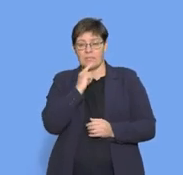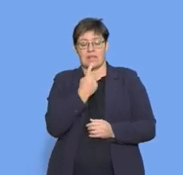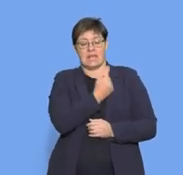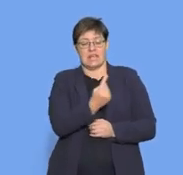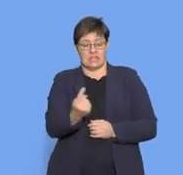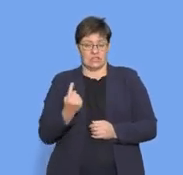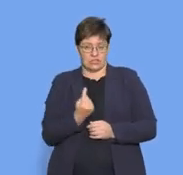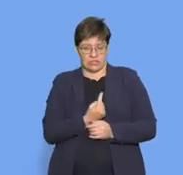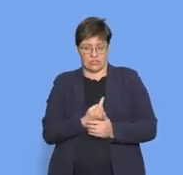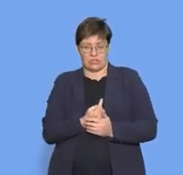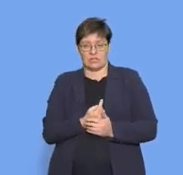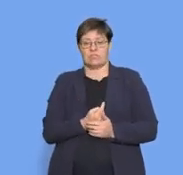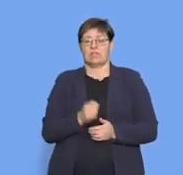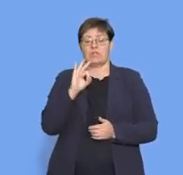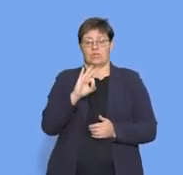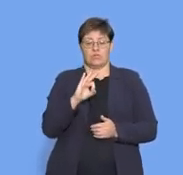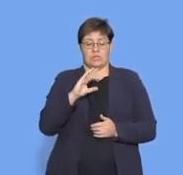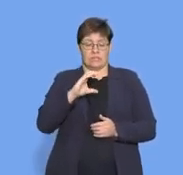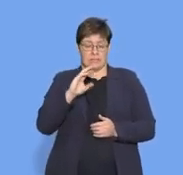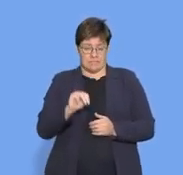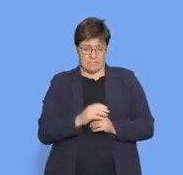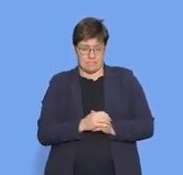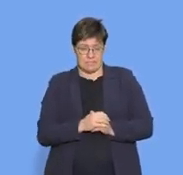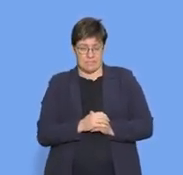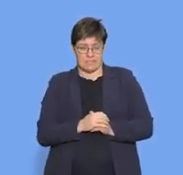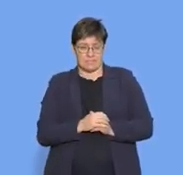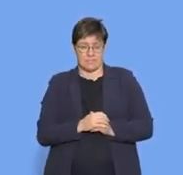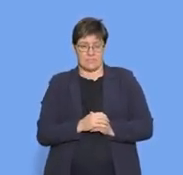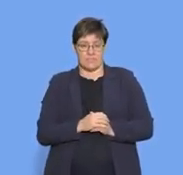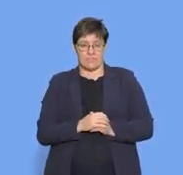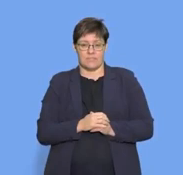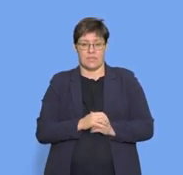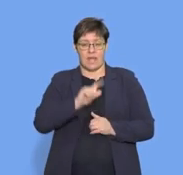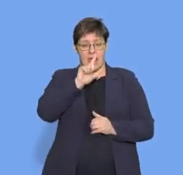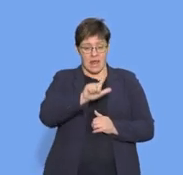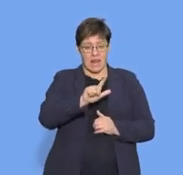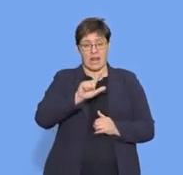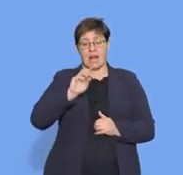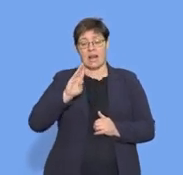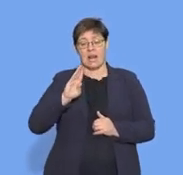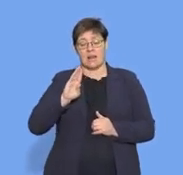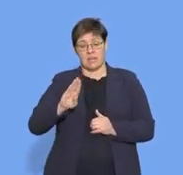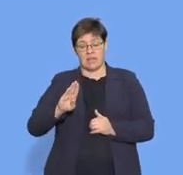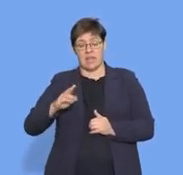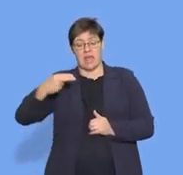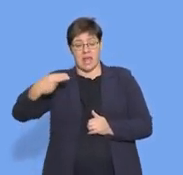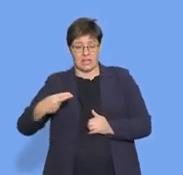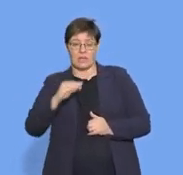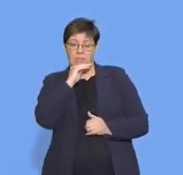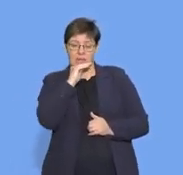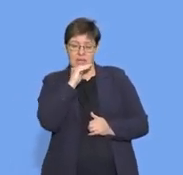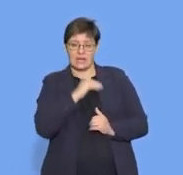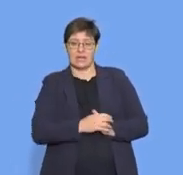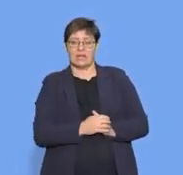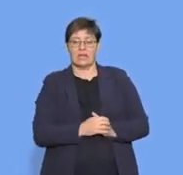that means that each side is 3 centimeters. So I know that my length, my breadth, and my height are 3, but also